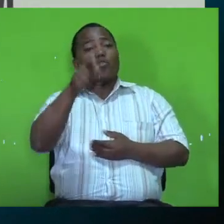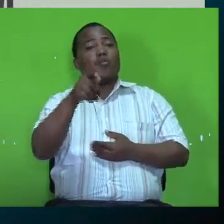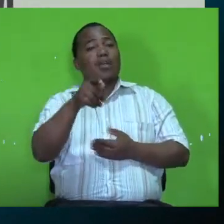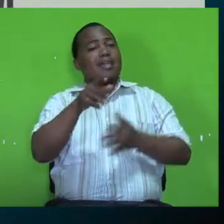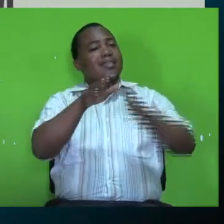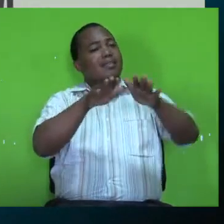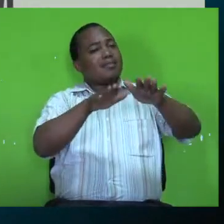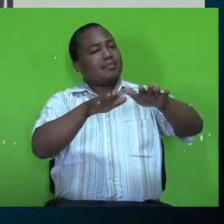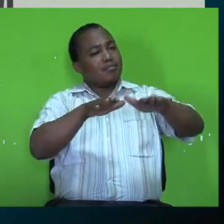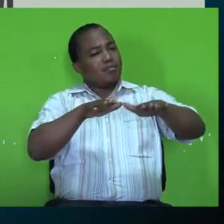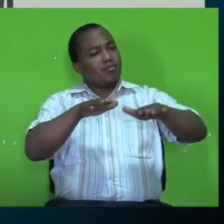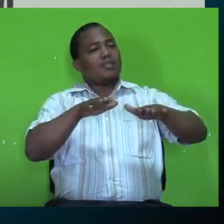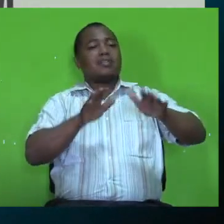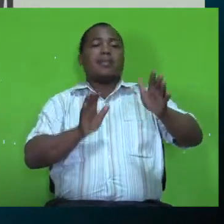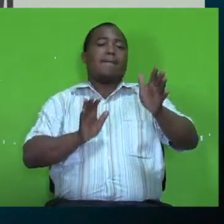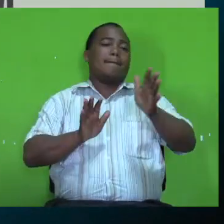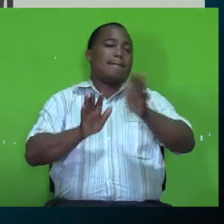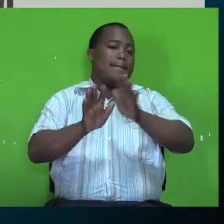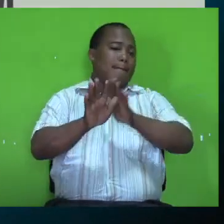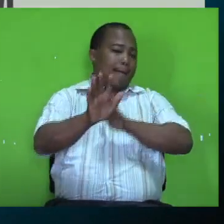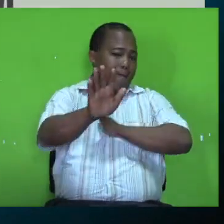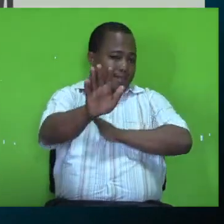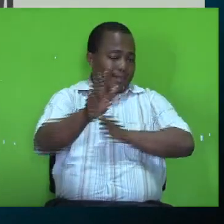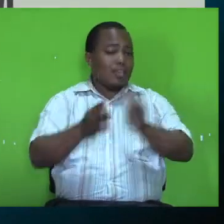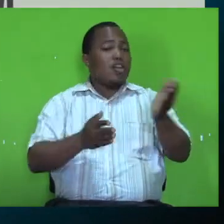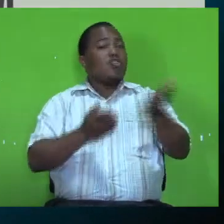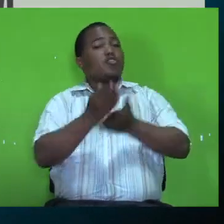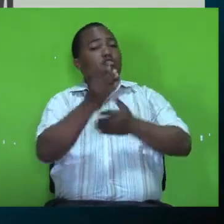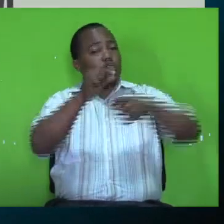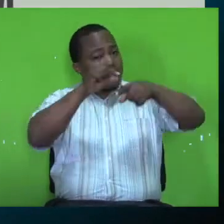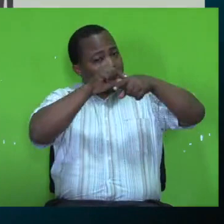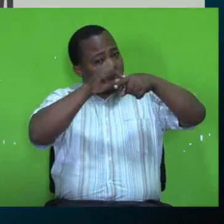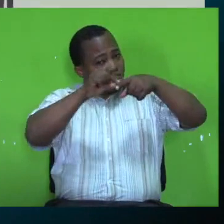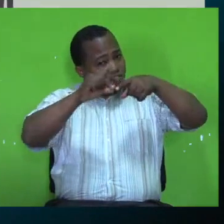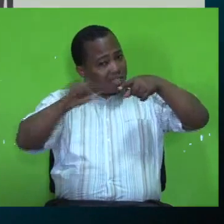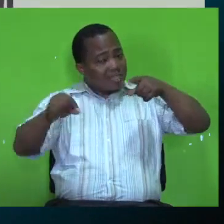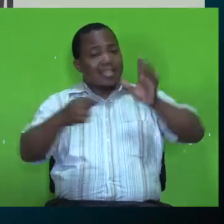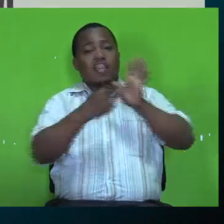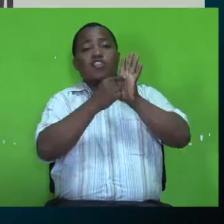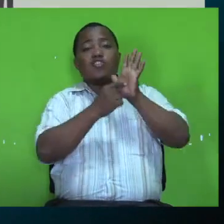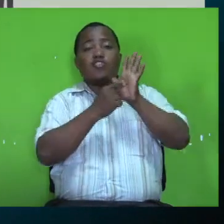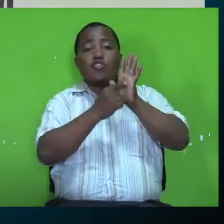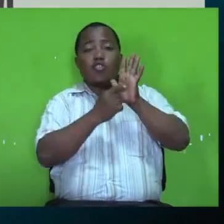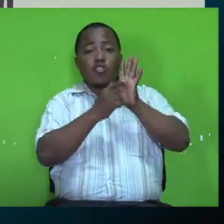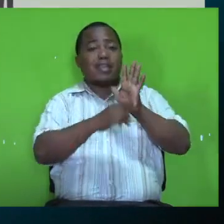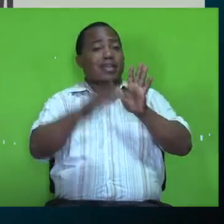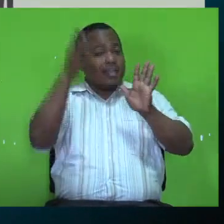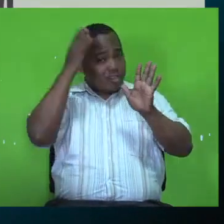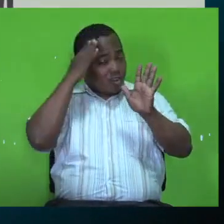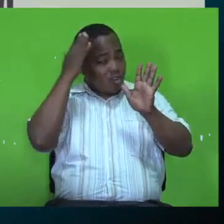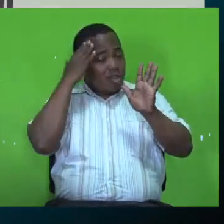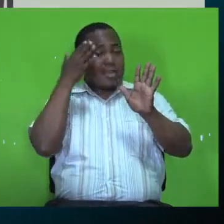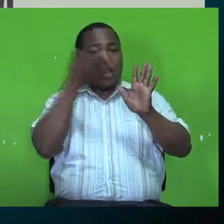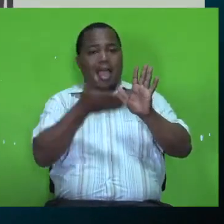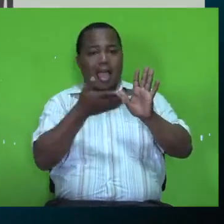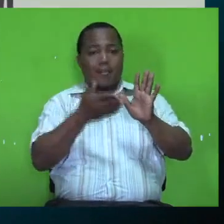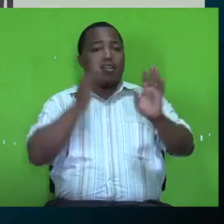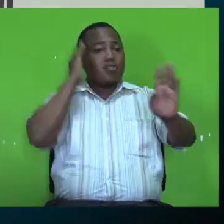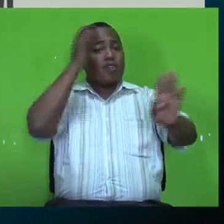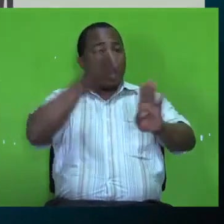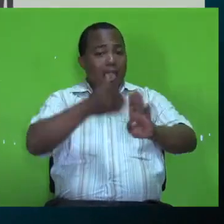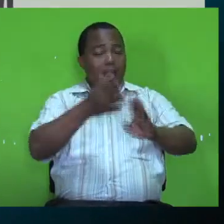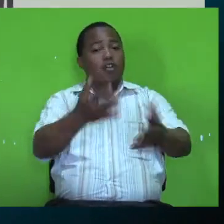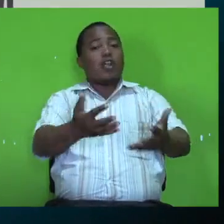smoothly passes through the vessels, and nucleus is not found there in order